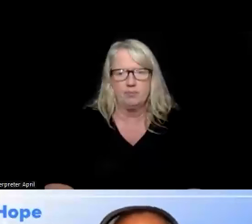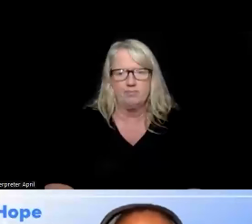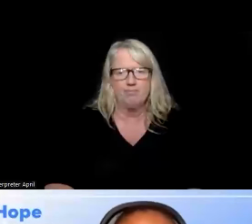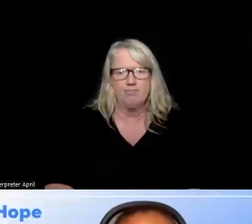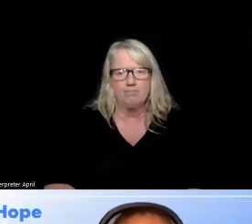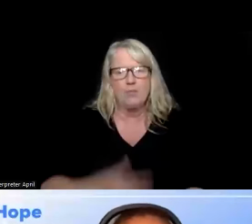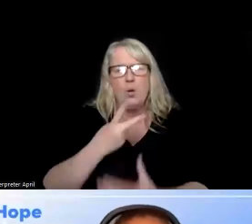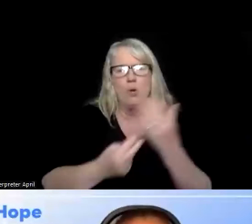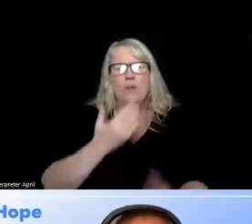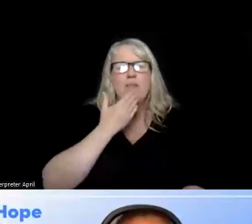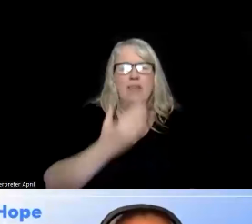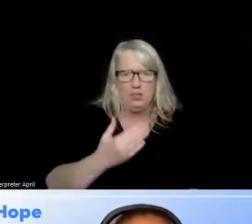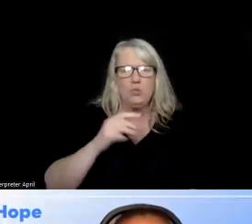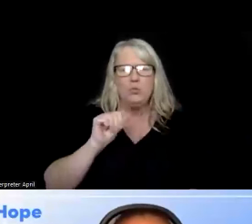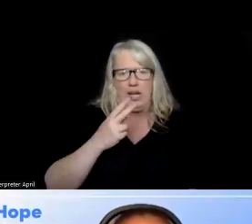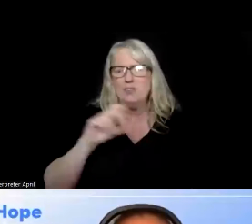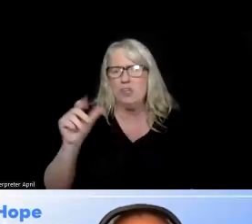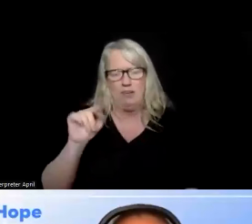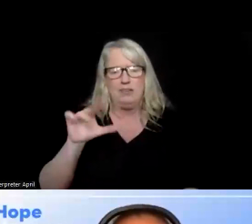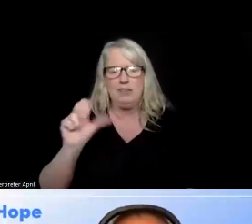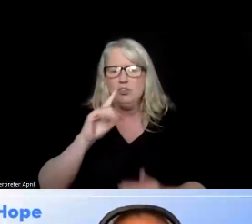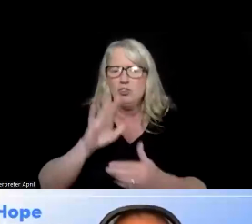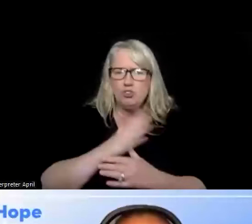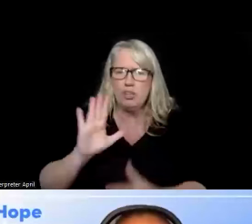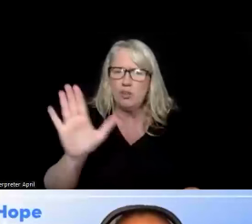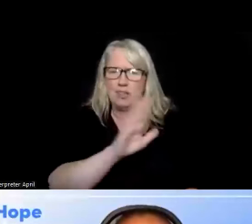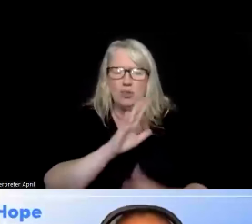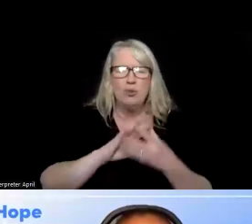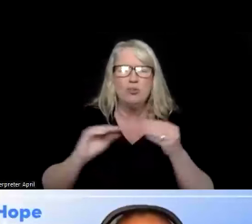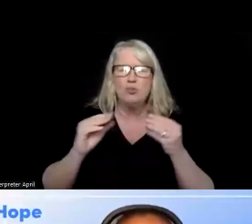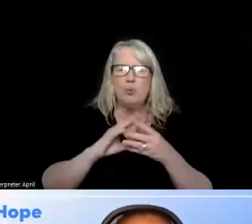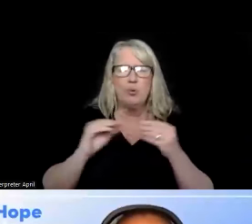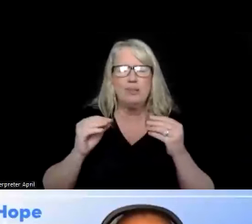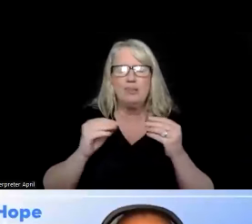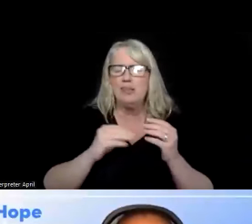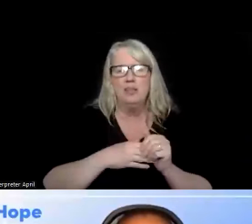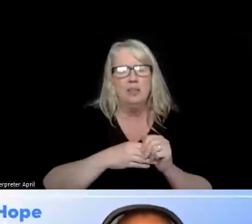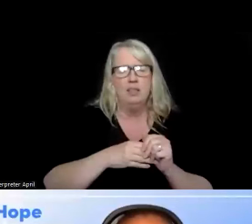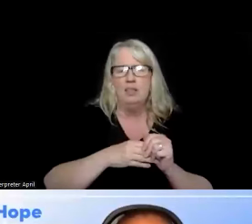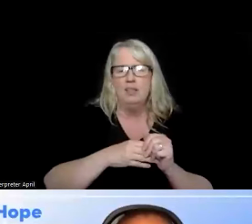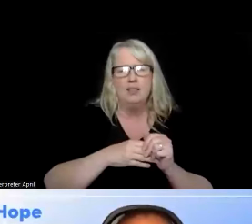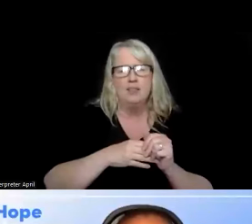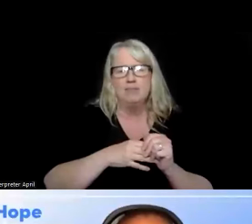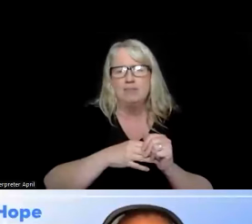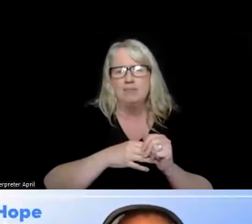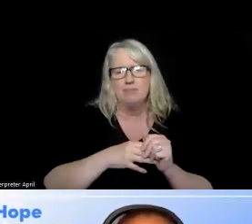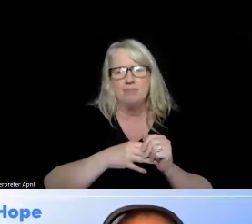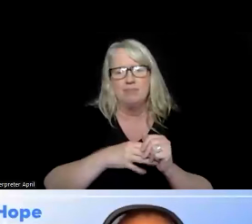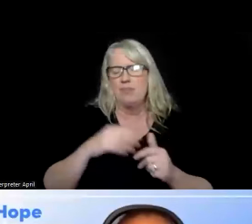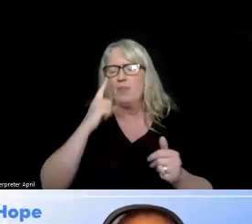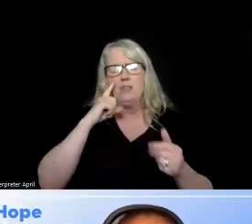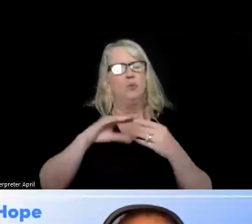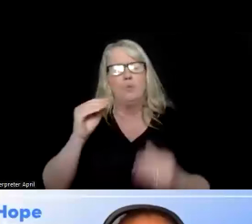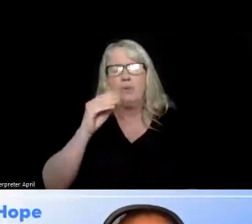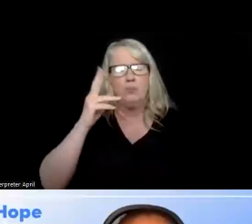thank you to Angela and thank you, Tina, for sharing again your stories. You know, these are stories that unfortunately we hear all too